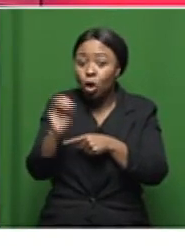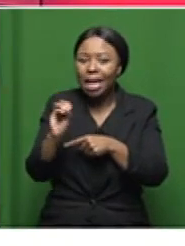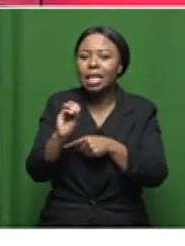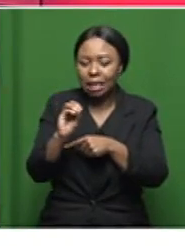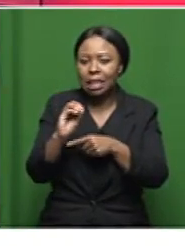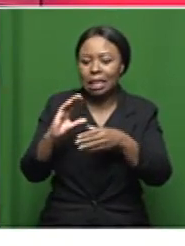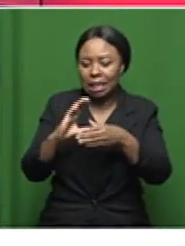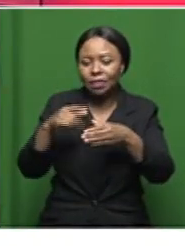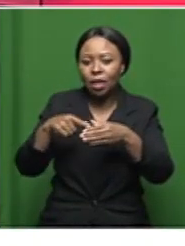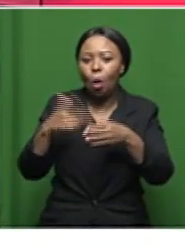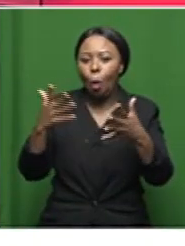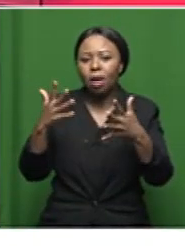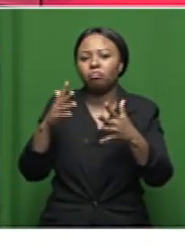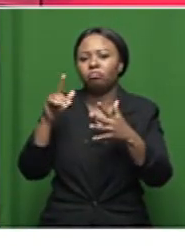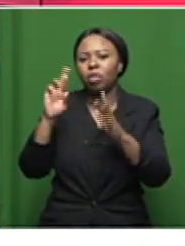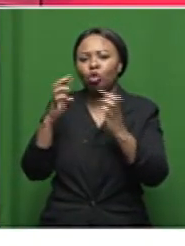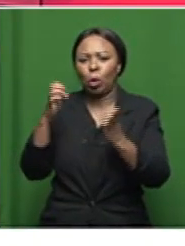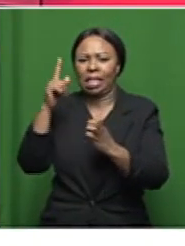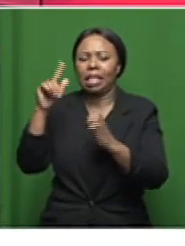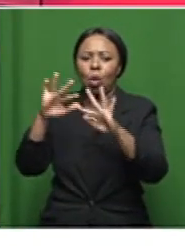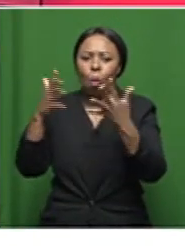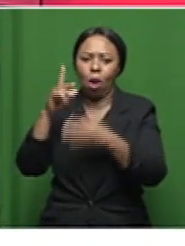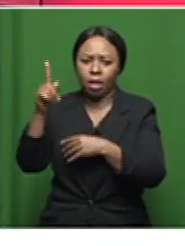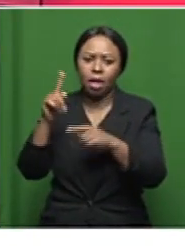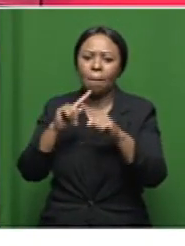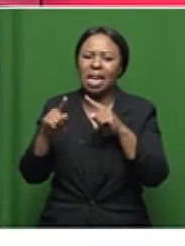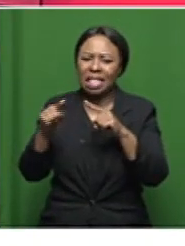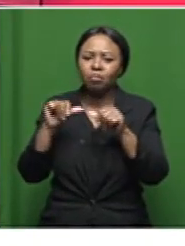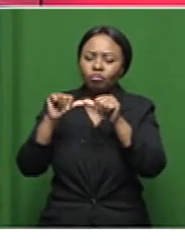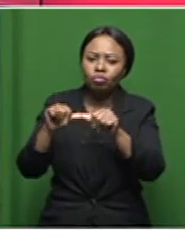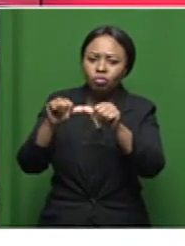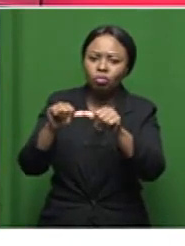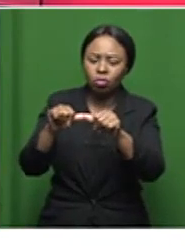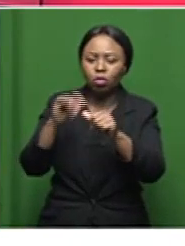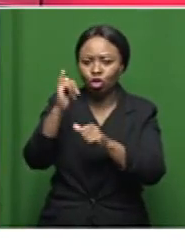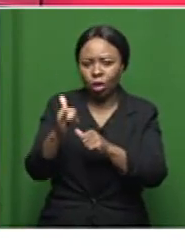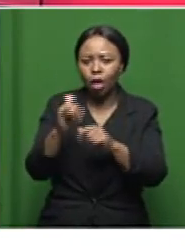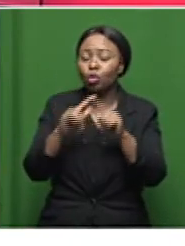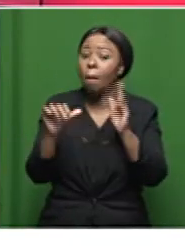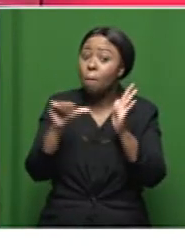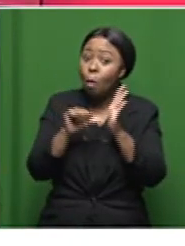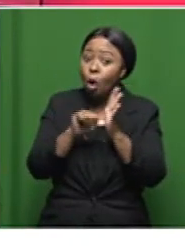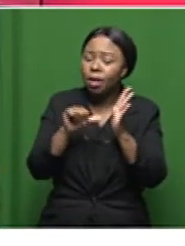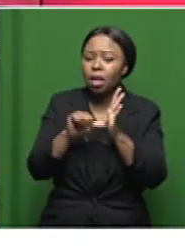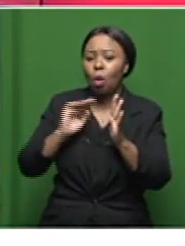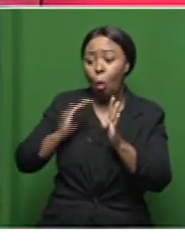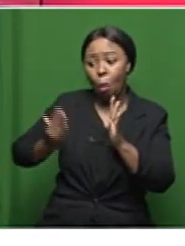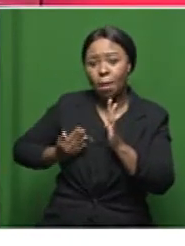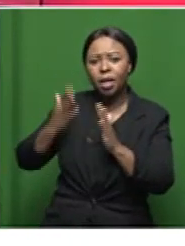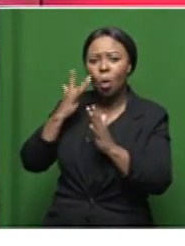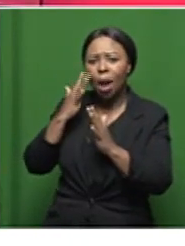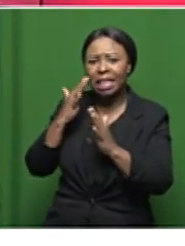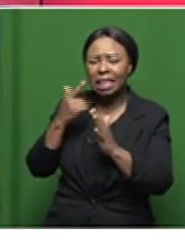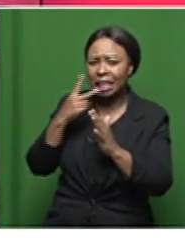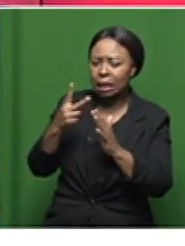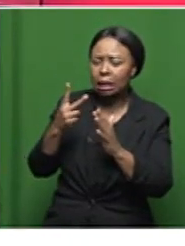in high-resource countries where cervical cancer screening is routine. Now, it's also very important that women do not stay away when they receive